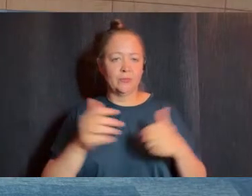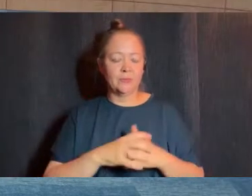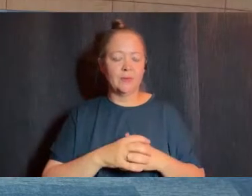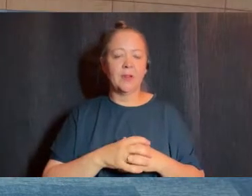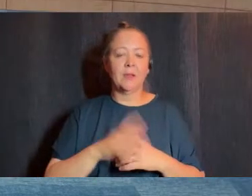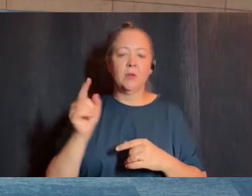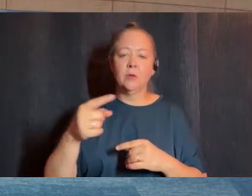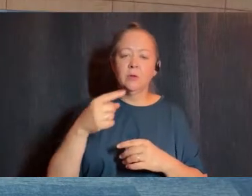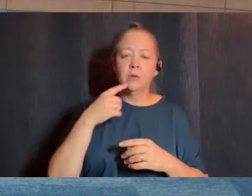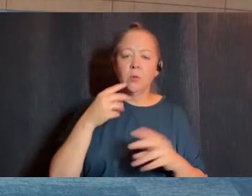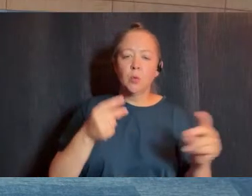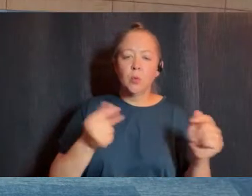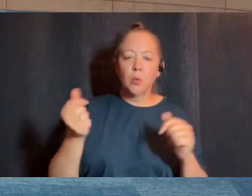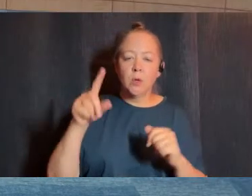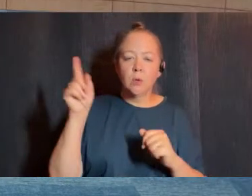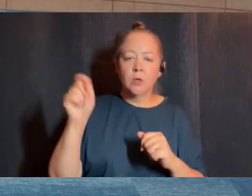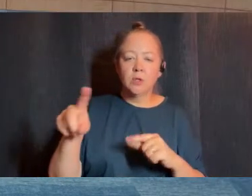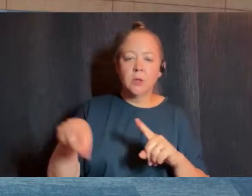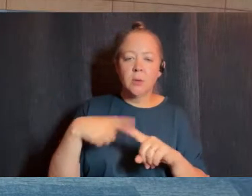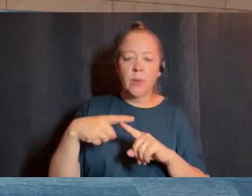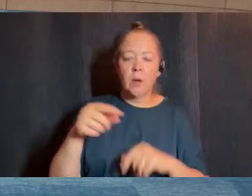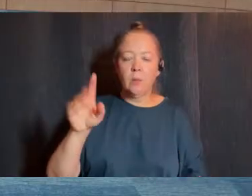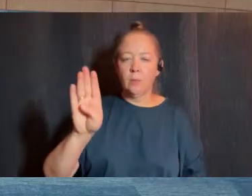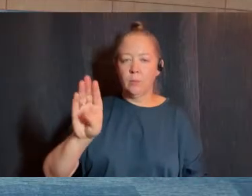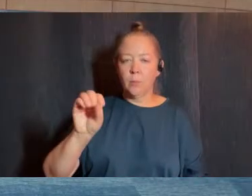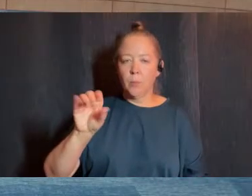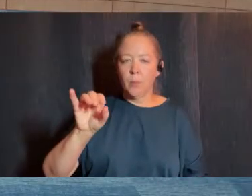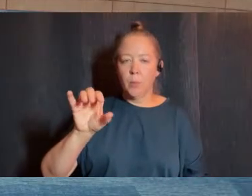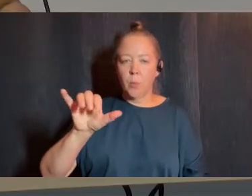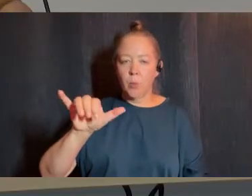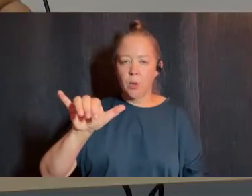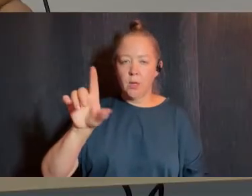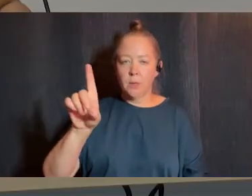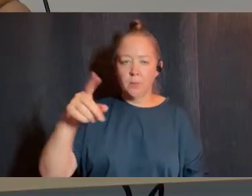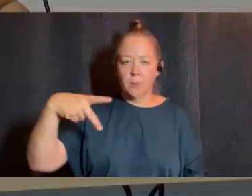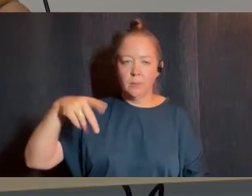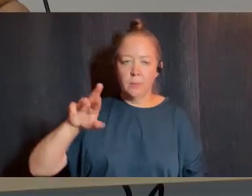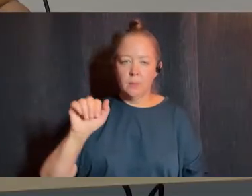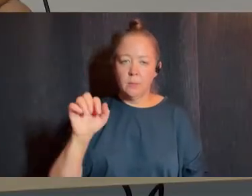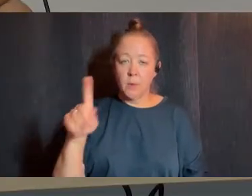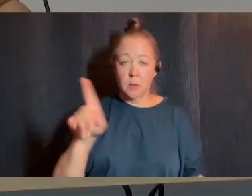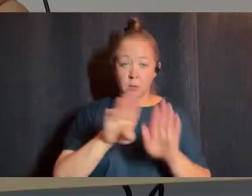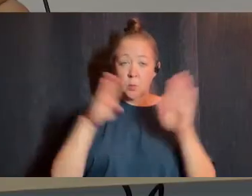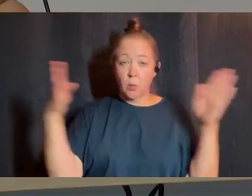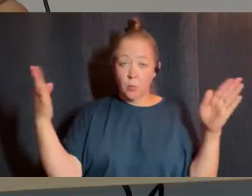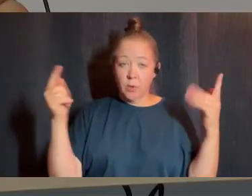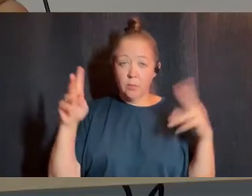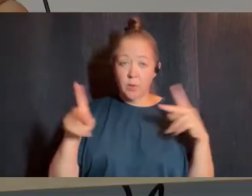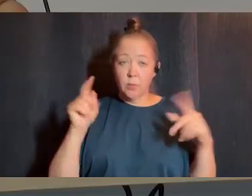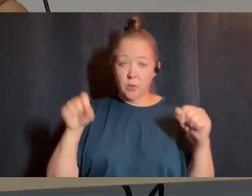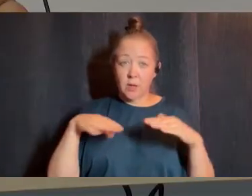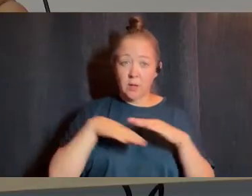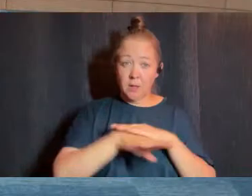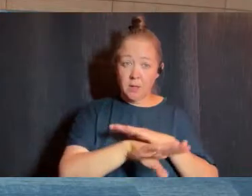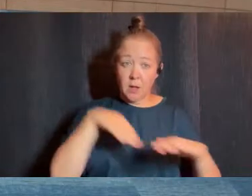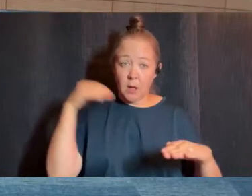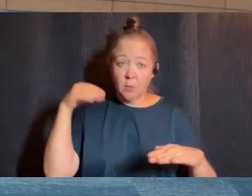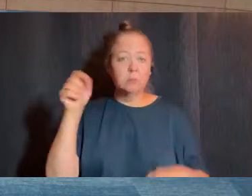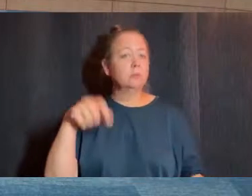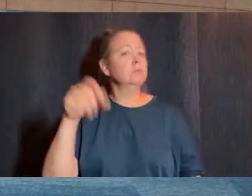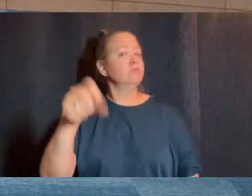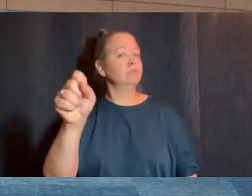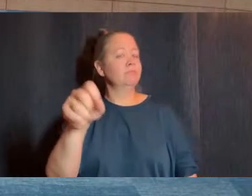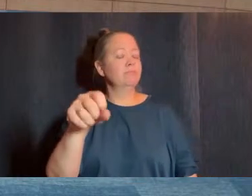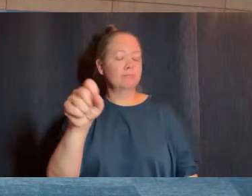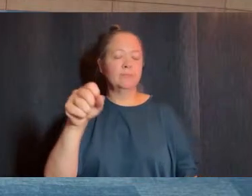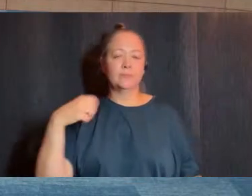operational. Is it open at least so that people can get in and out? Yes, it is open. Great. Thank you.